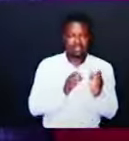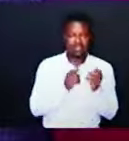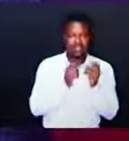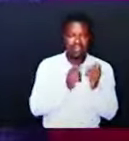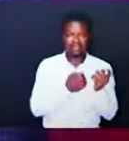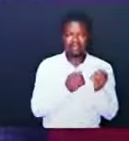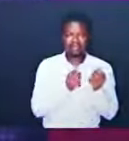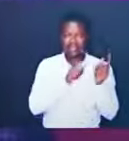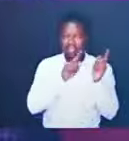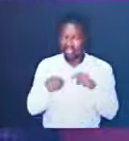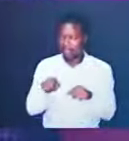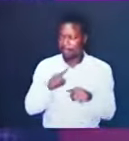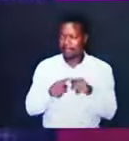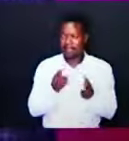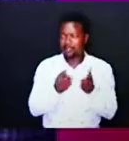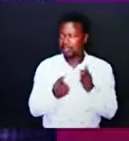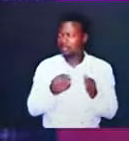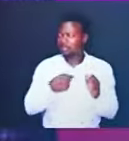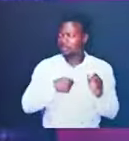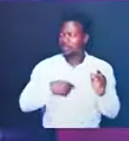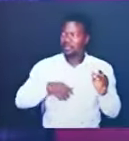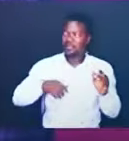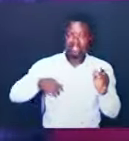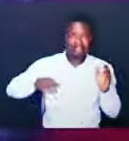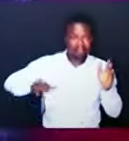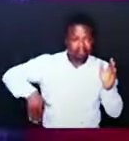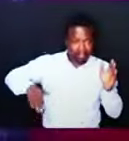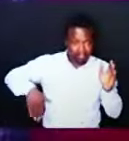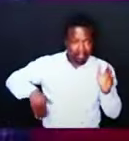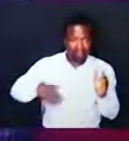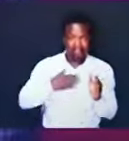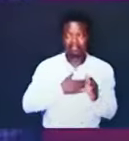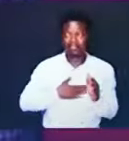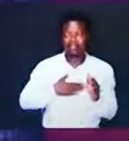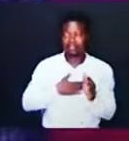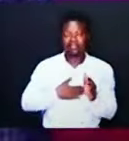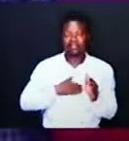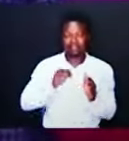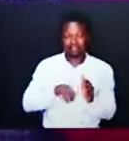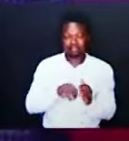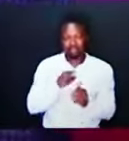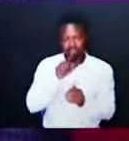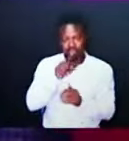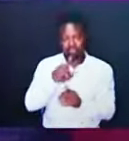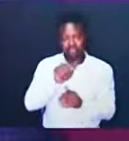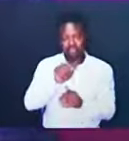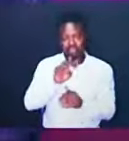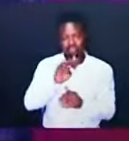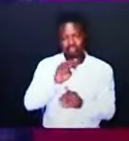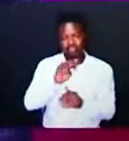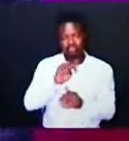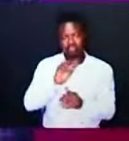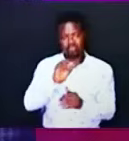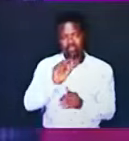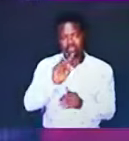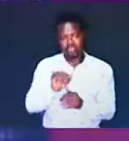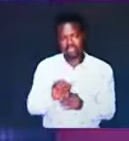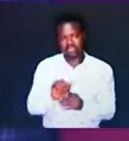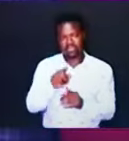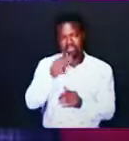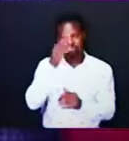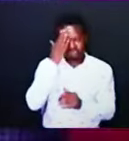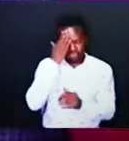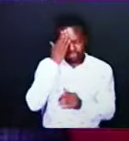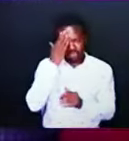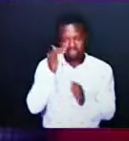I may not be that early. If I'm delayed, you Timothy, I'm writing this to you so that you